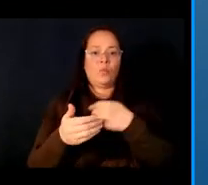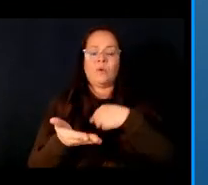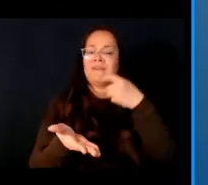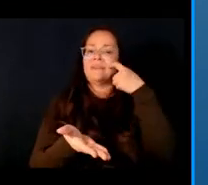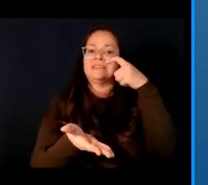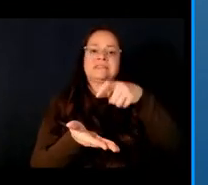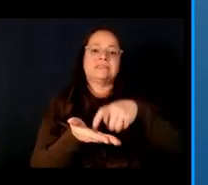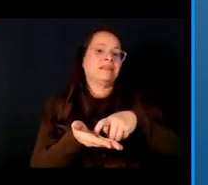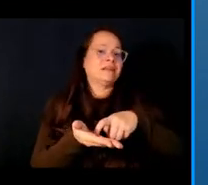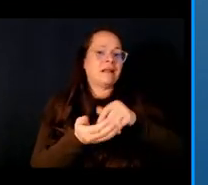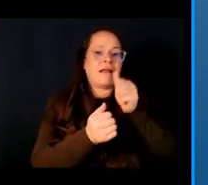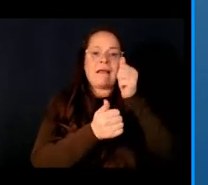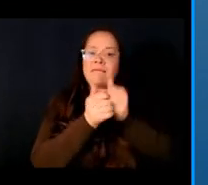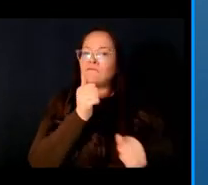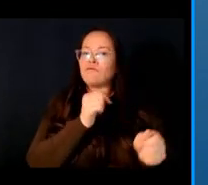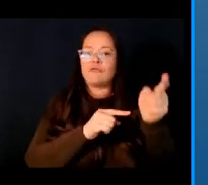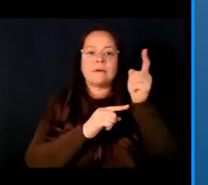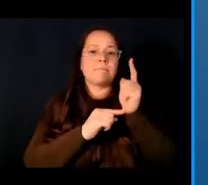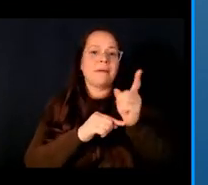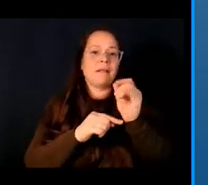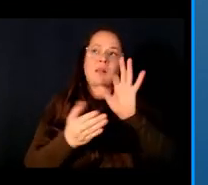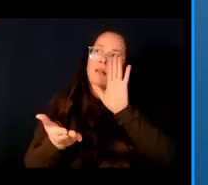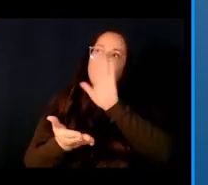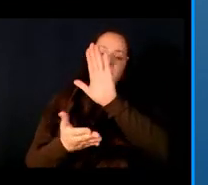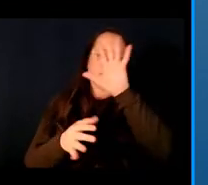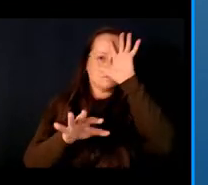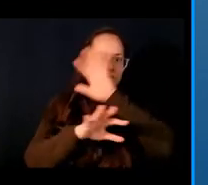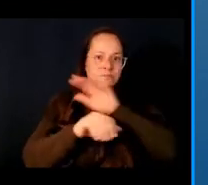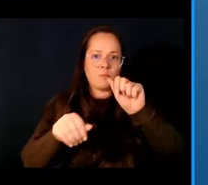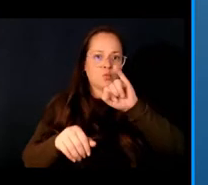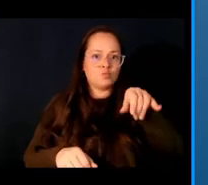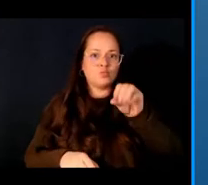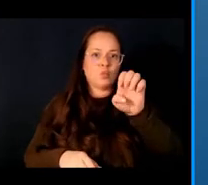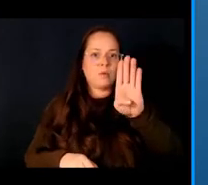every minute of the Joe Biden presidency